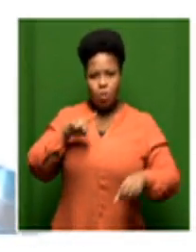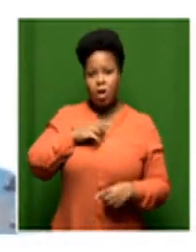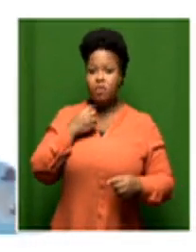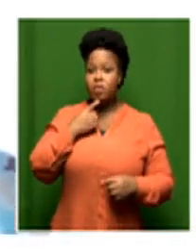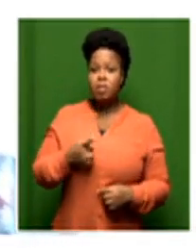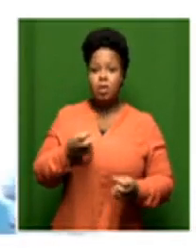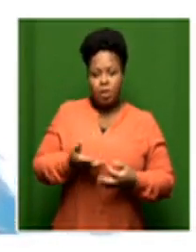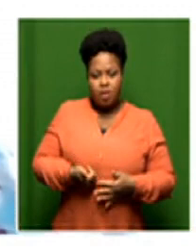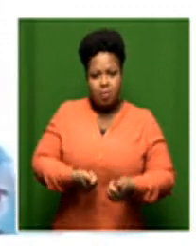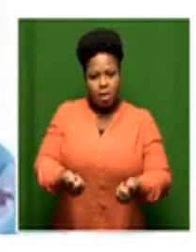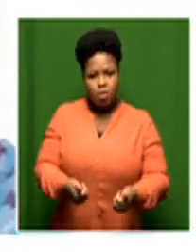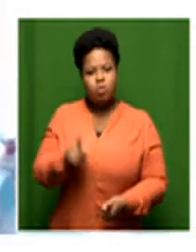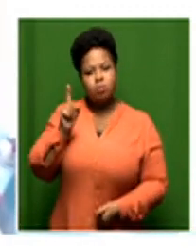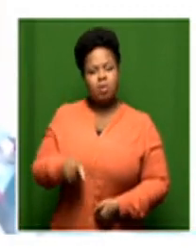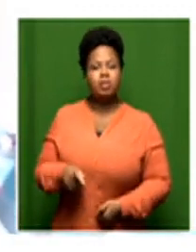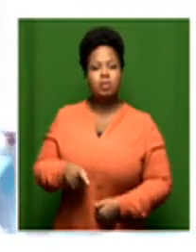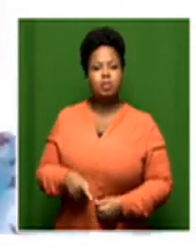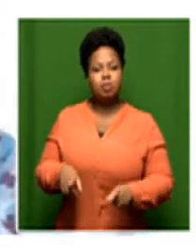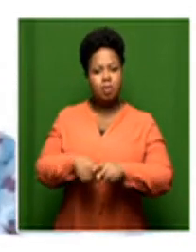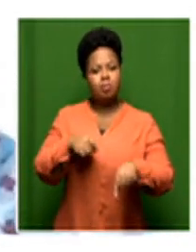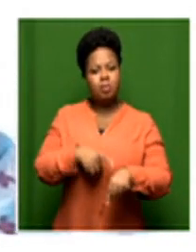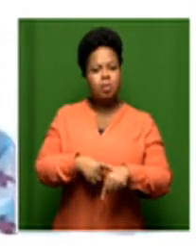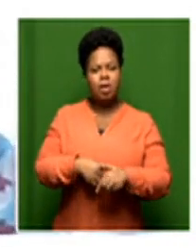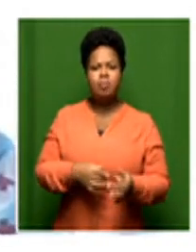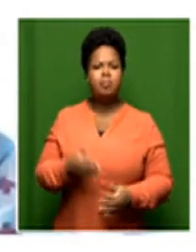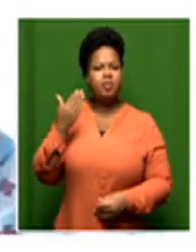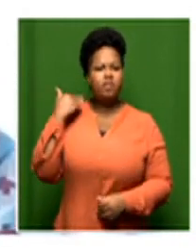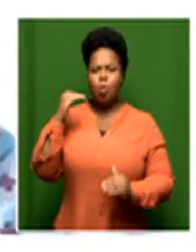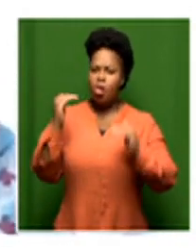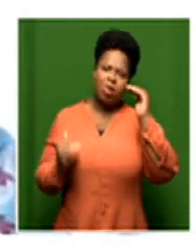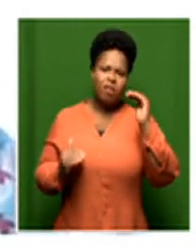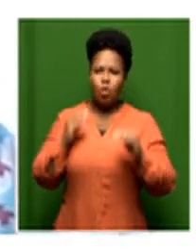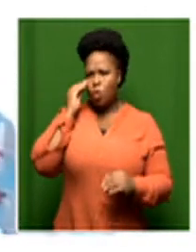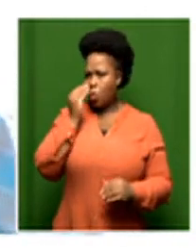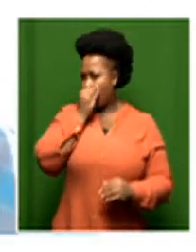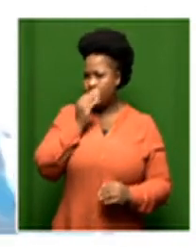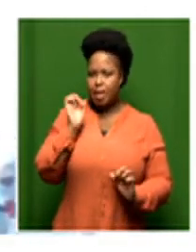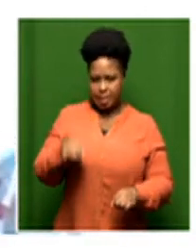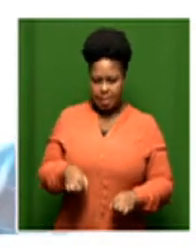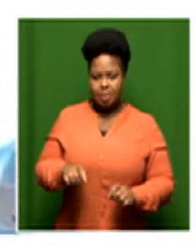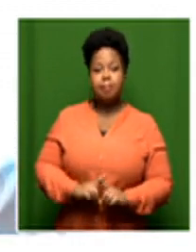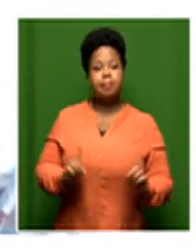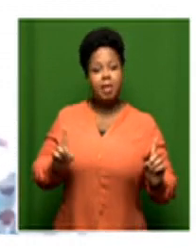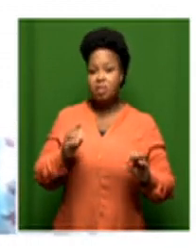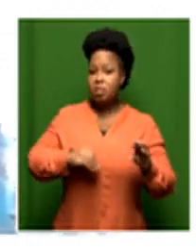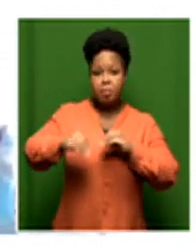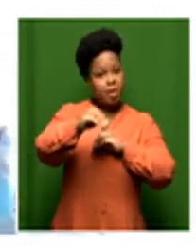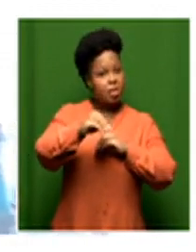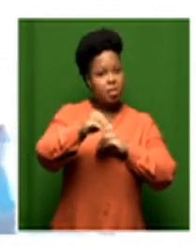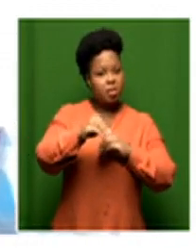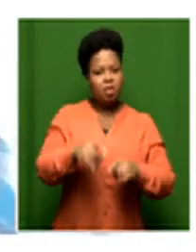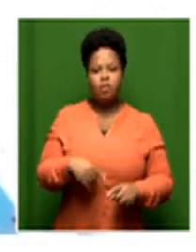restoration, we have to restore the injustice called to the Khoi and San, but we must not replace